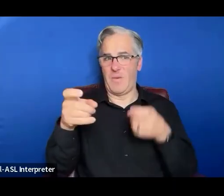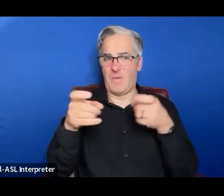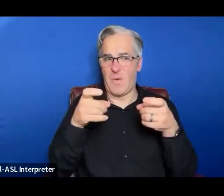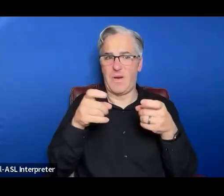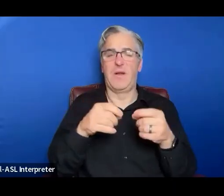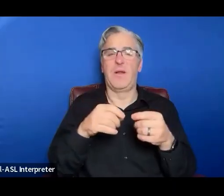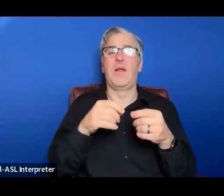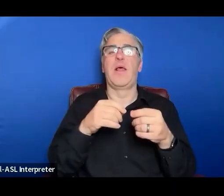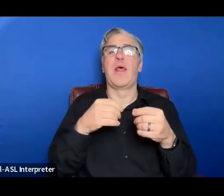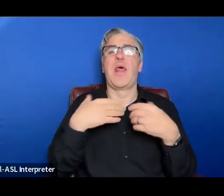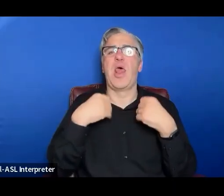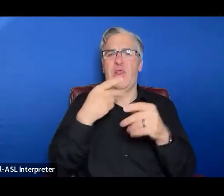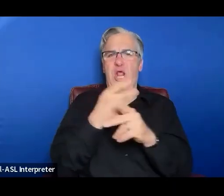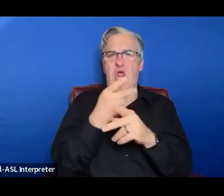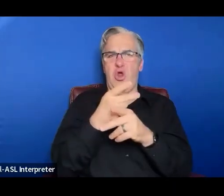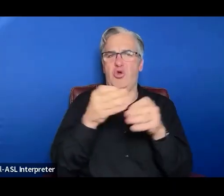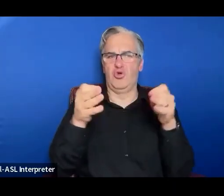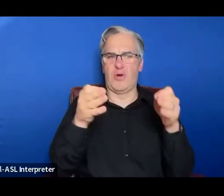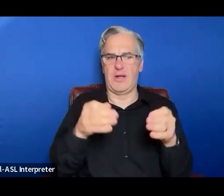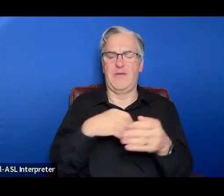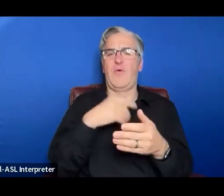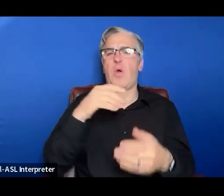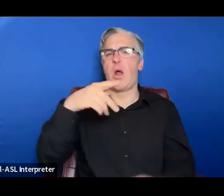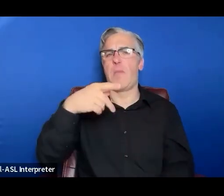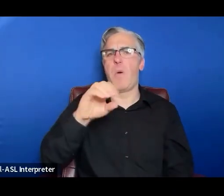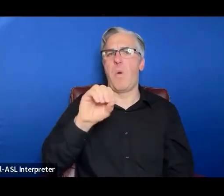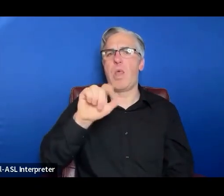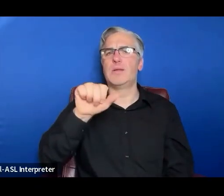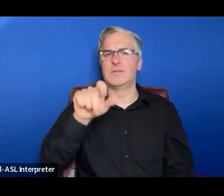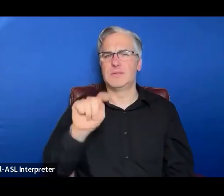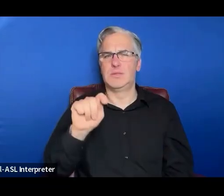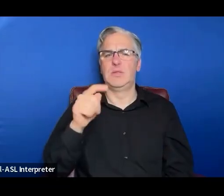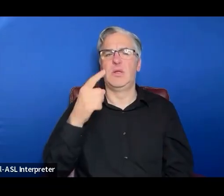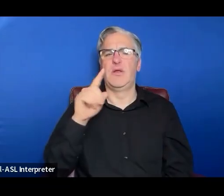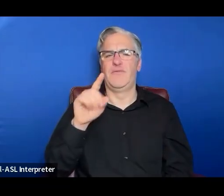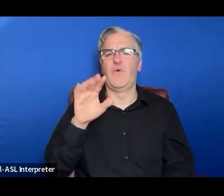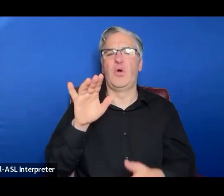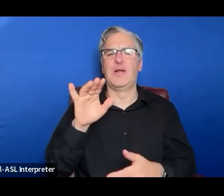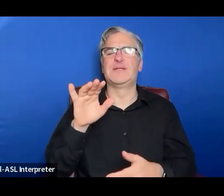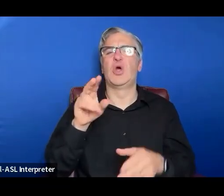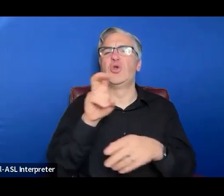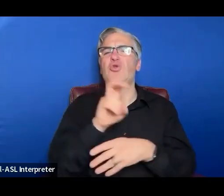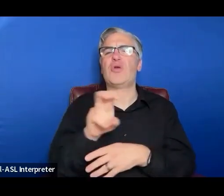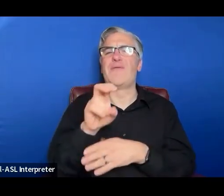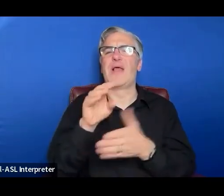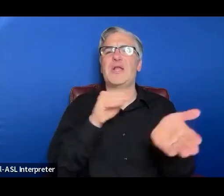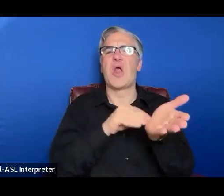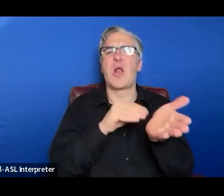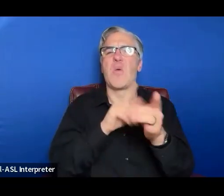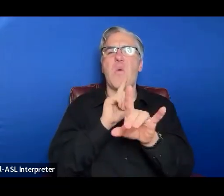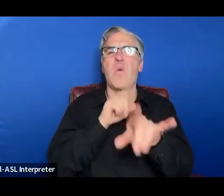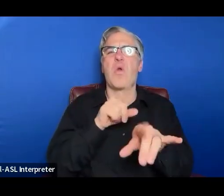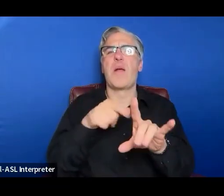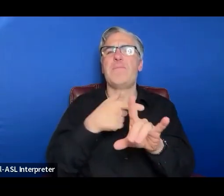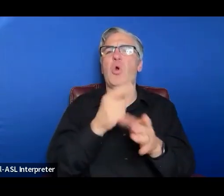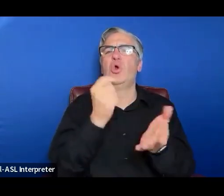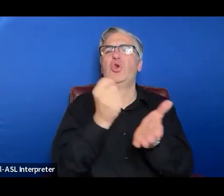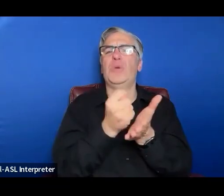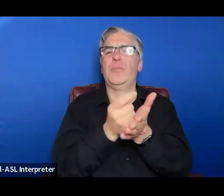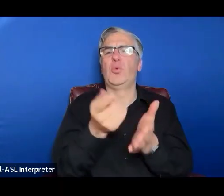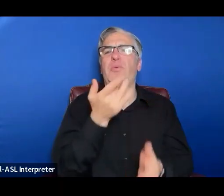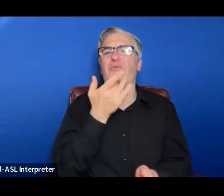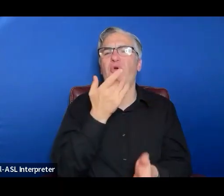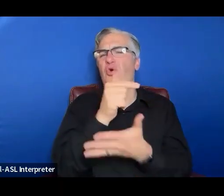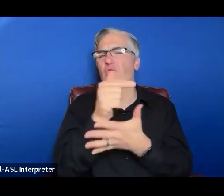POST, also known as a provider order for life-sustaining treatment. That's a traveling doctor's order about what kind of treatment you